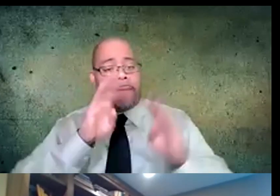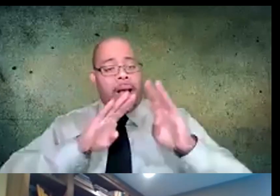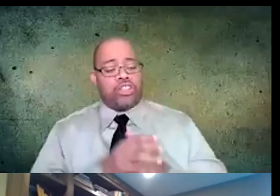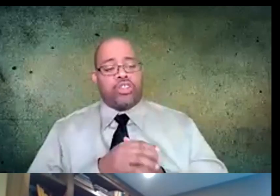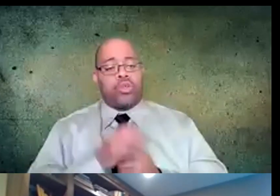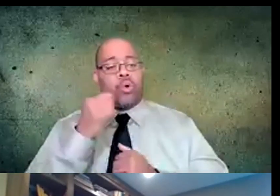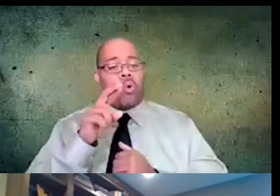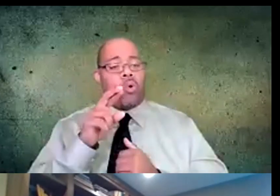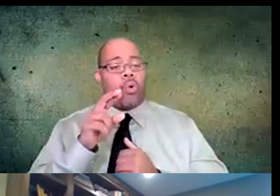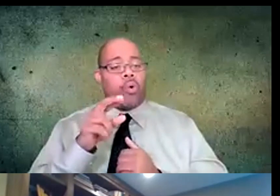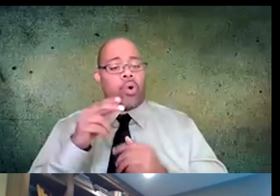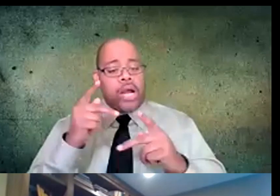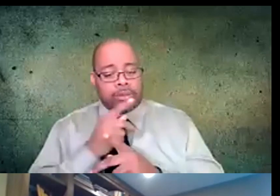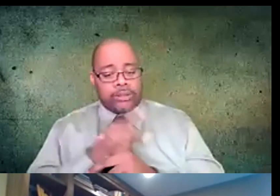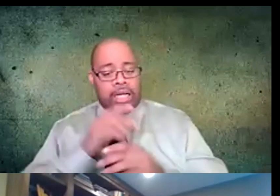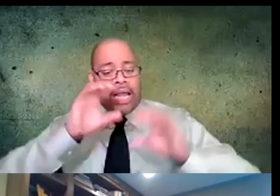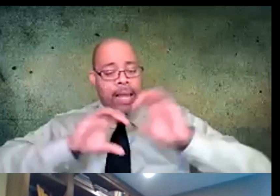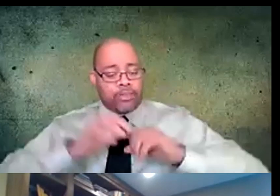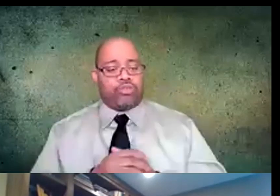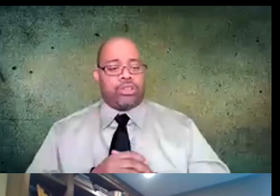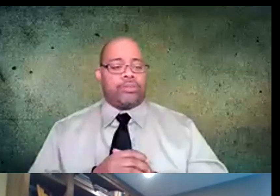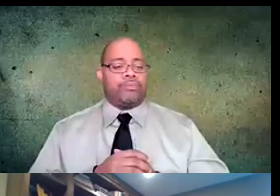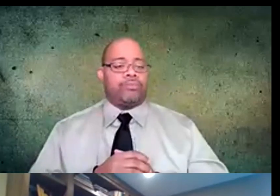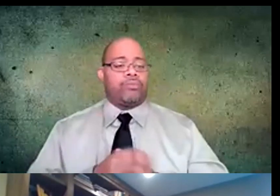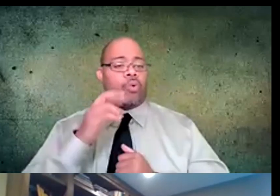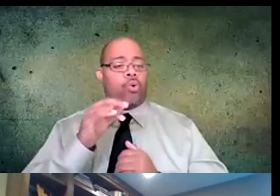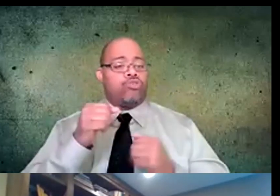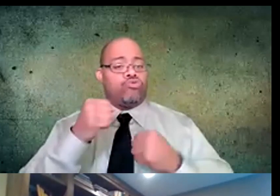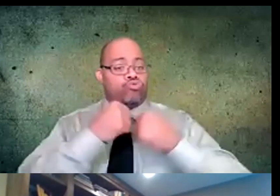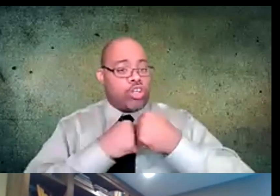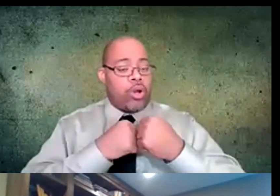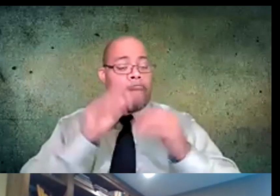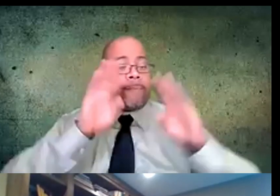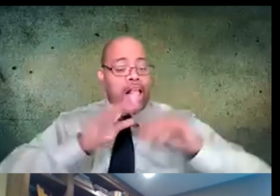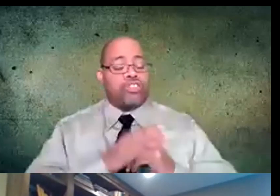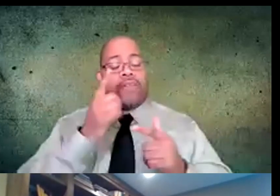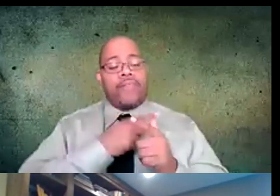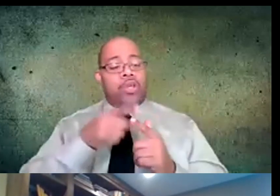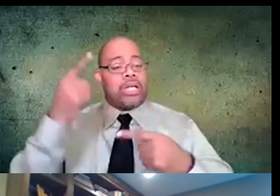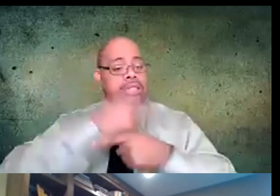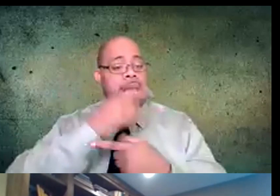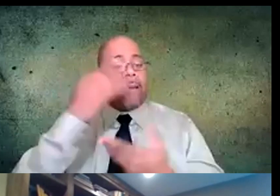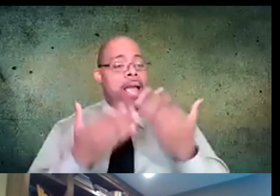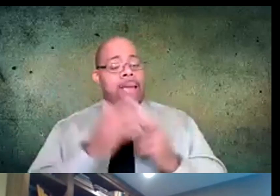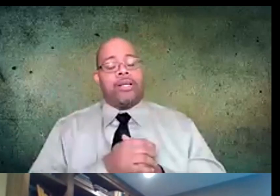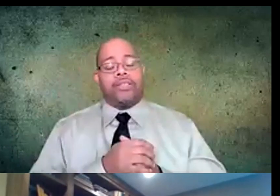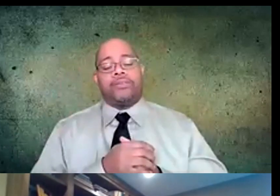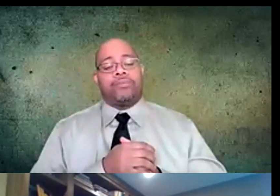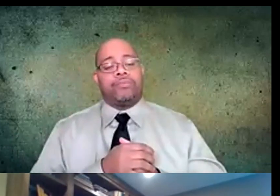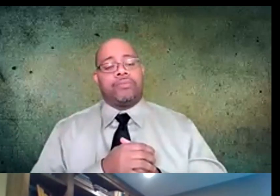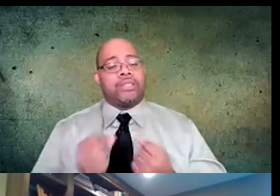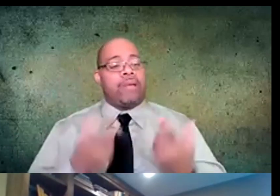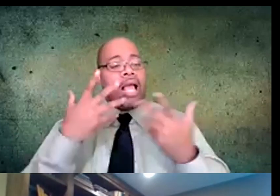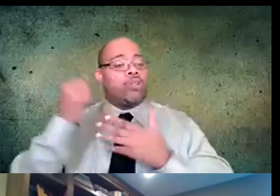or computational chemistry or structural biology, then your days might be spent